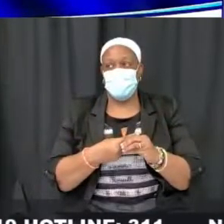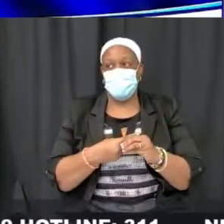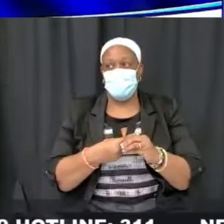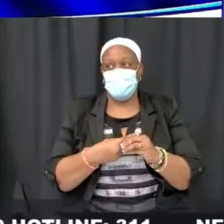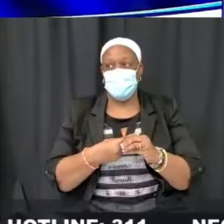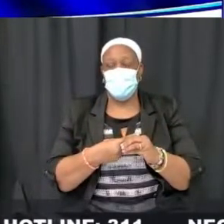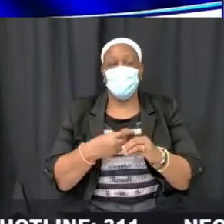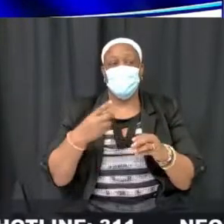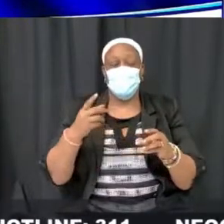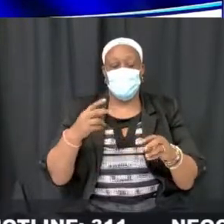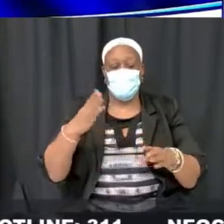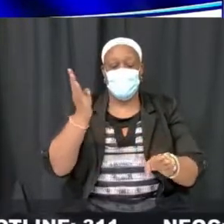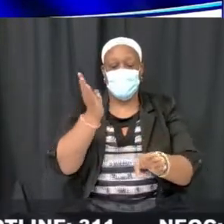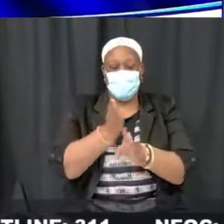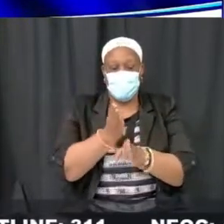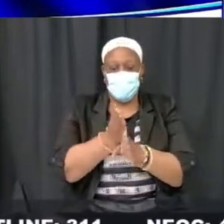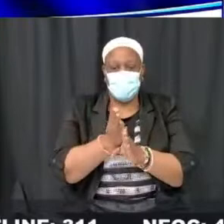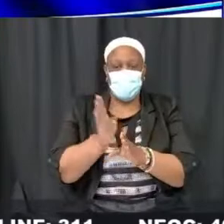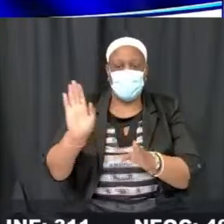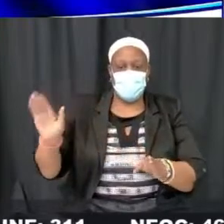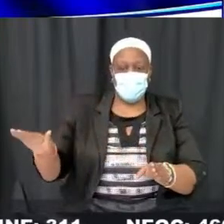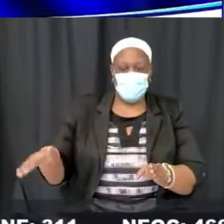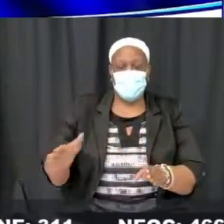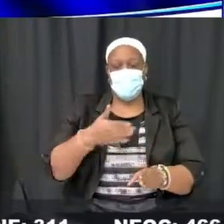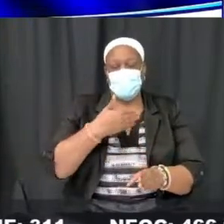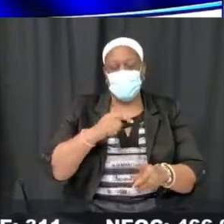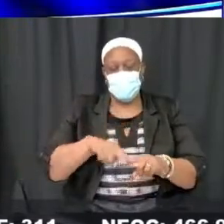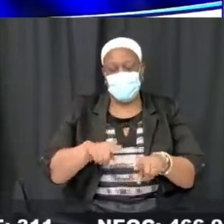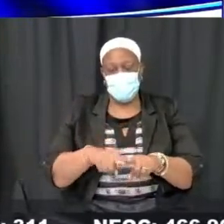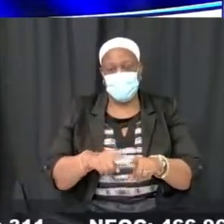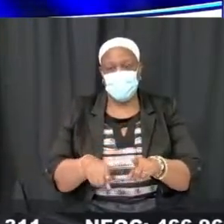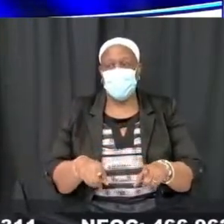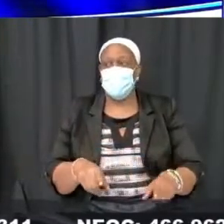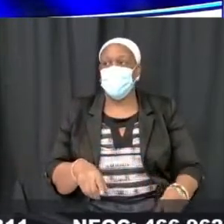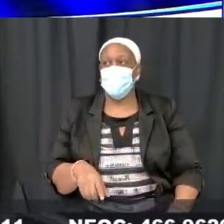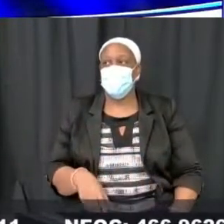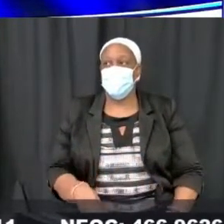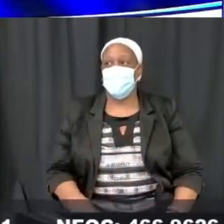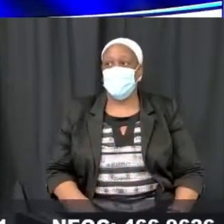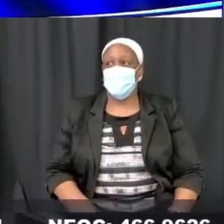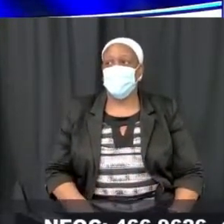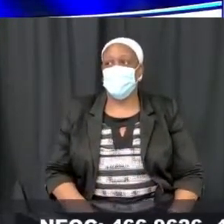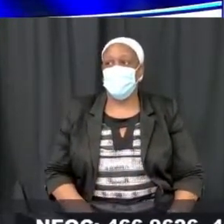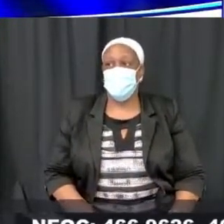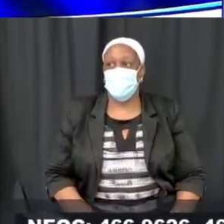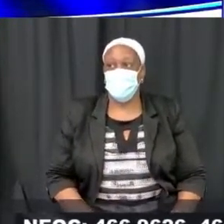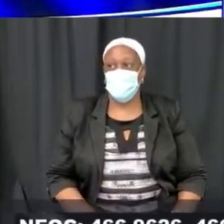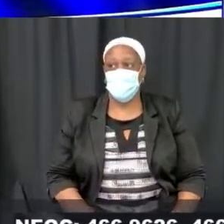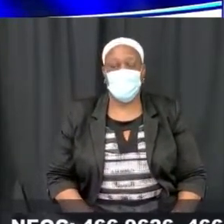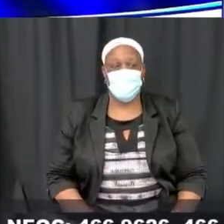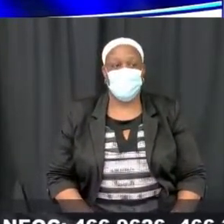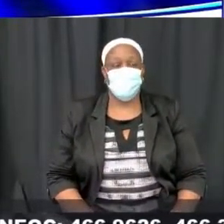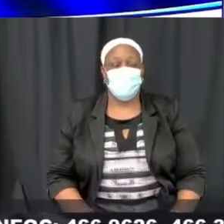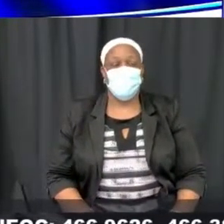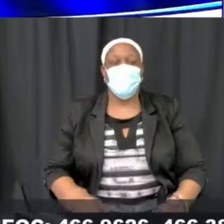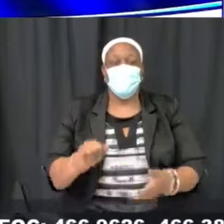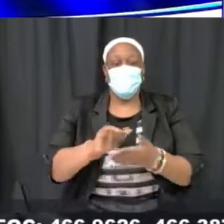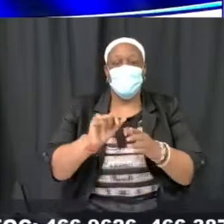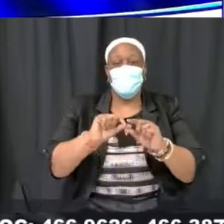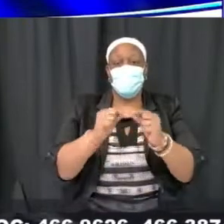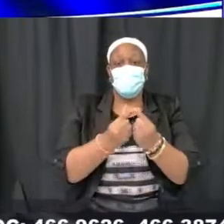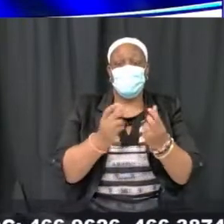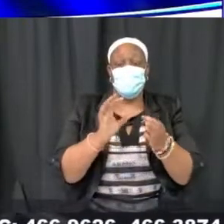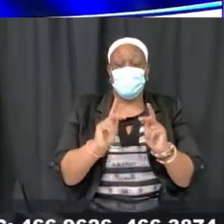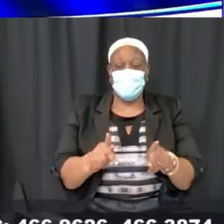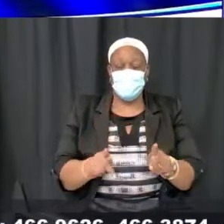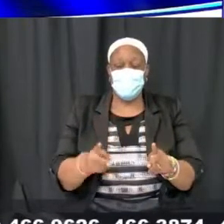Traffic Safety and Public Service Drivers Board, commonly known as the Transport or Traffic Board.